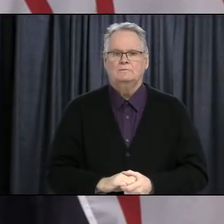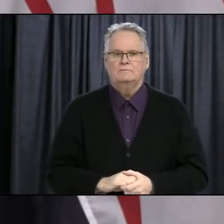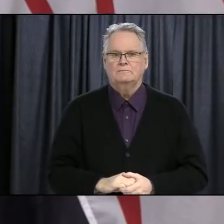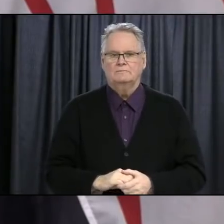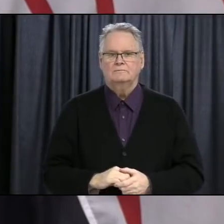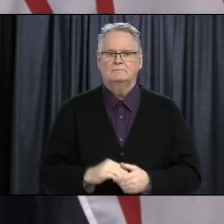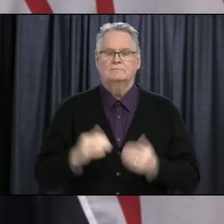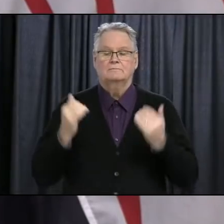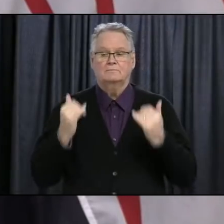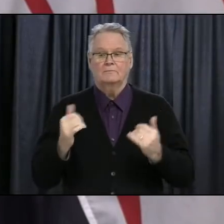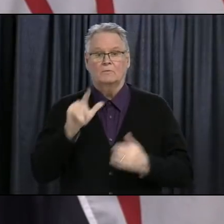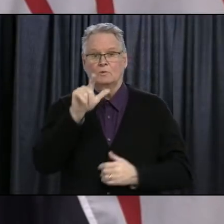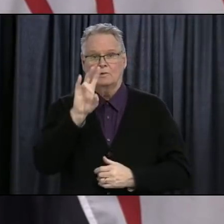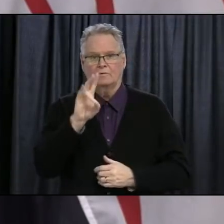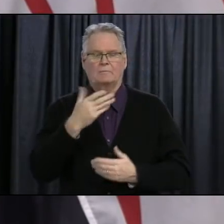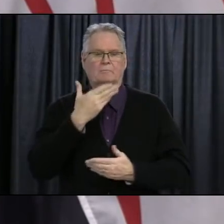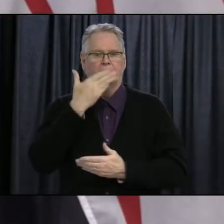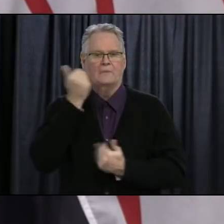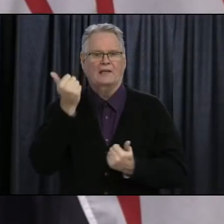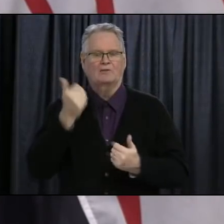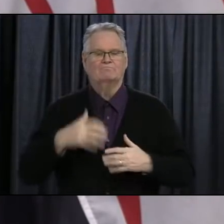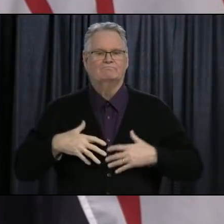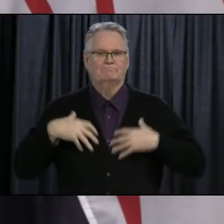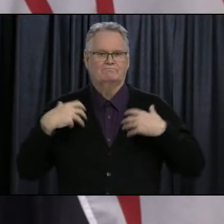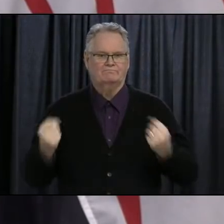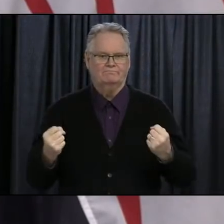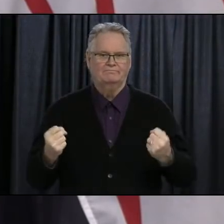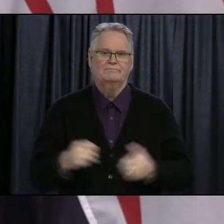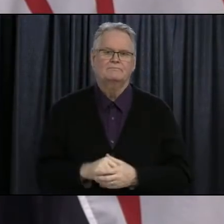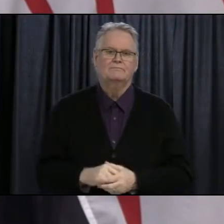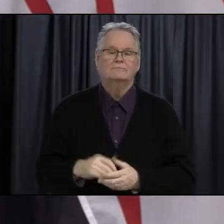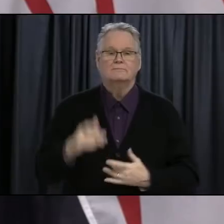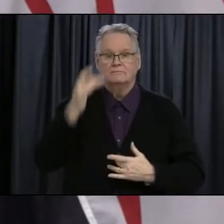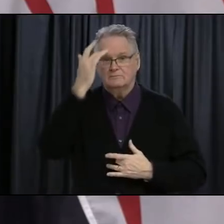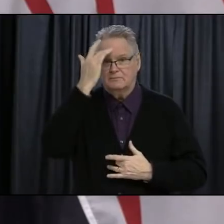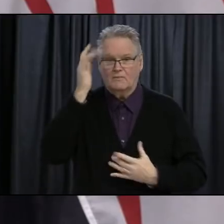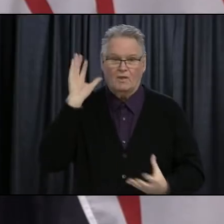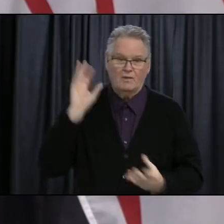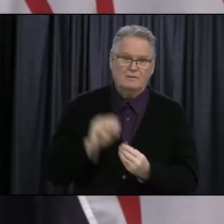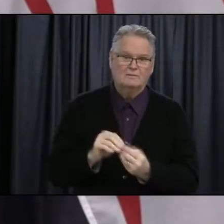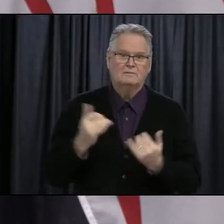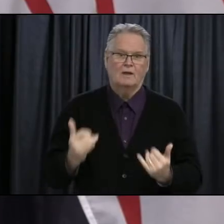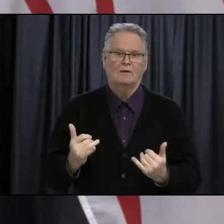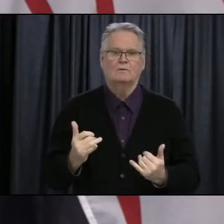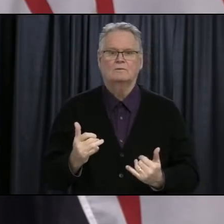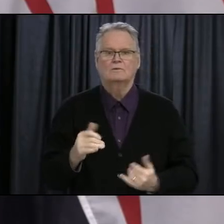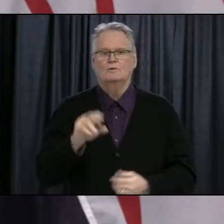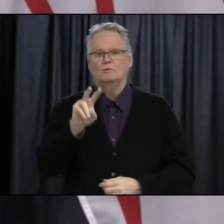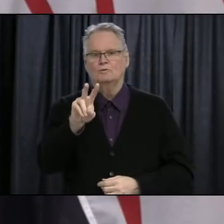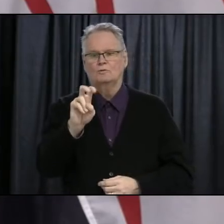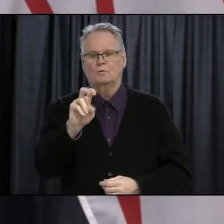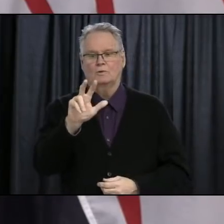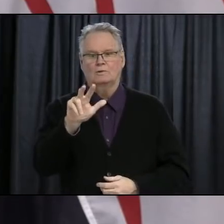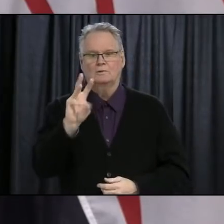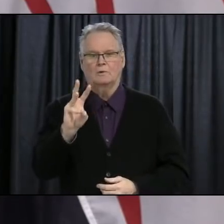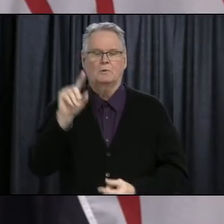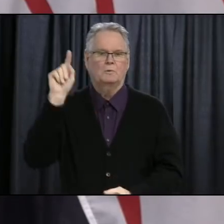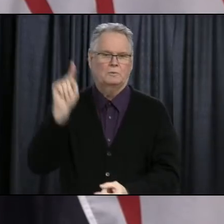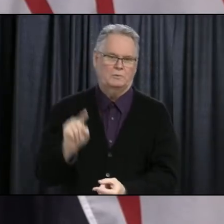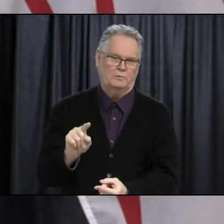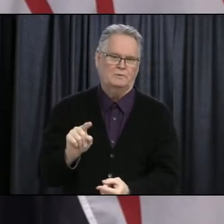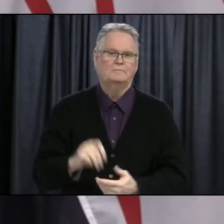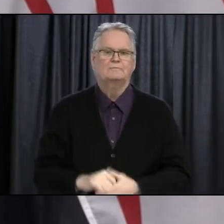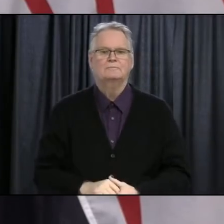outstanding presumptive cases. 11 people are in hospital due to COVID-19, and I would also like